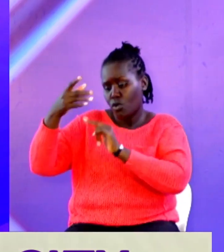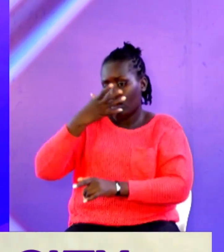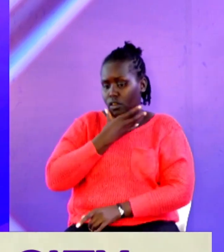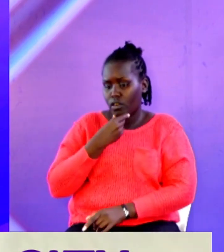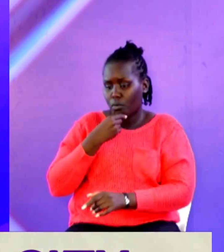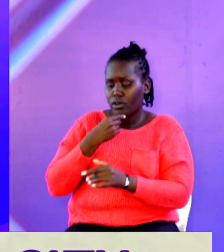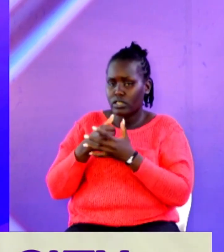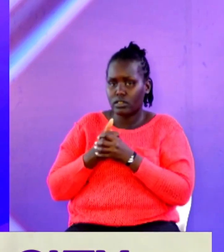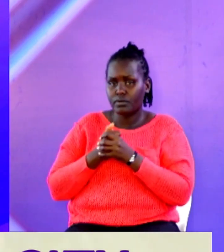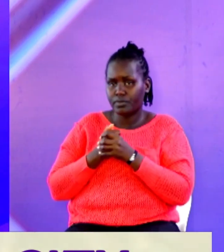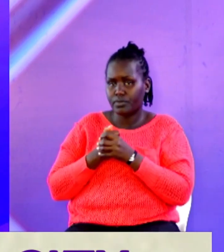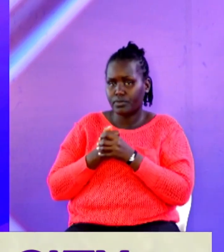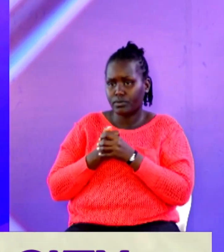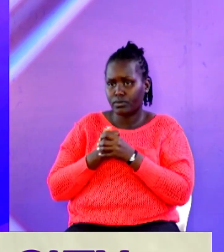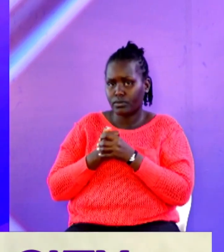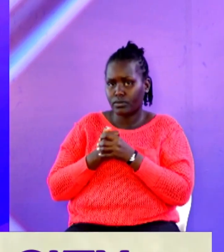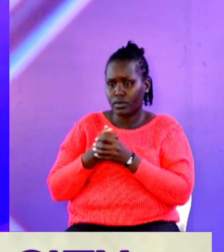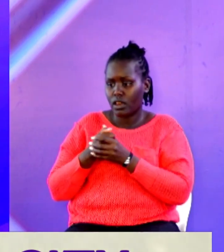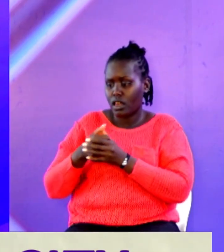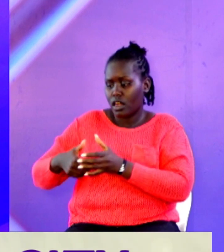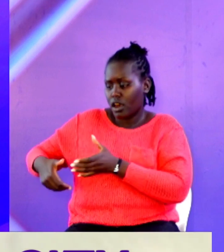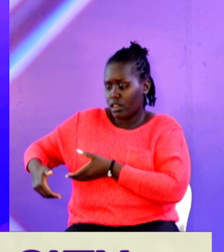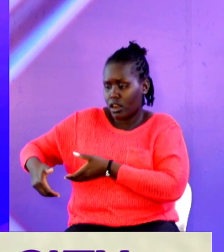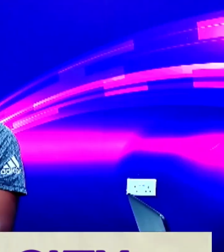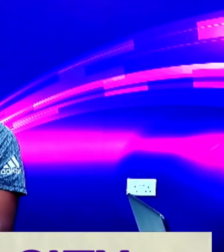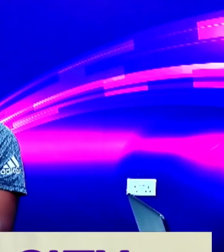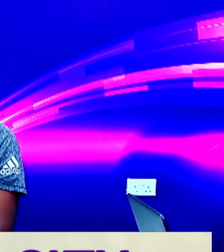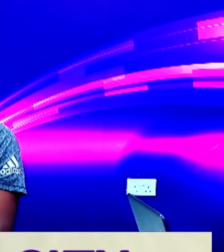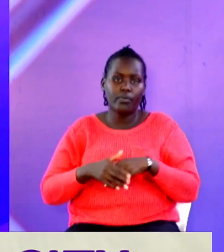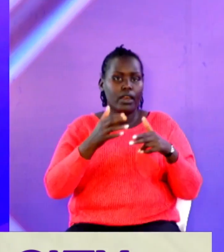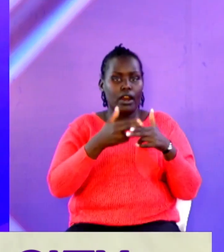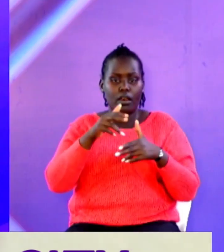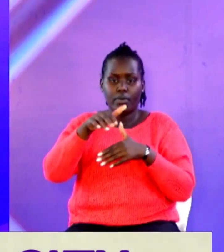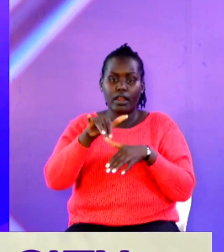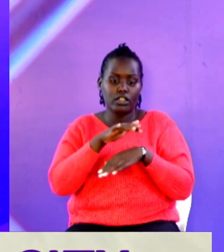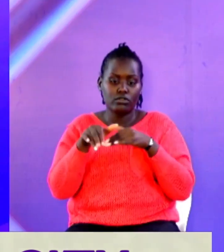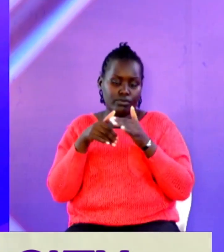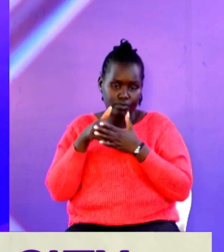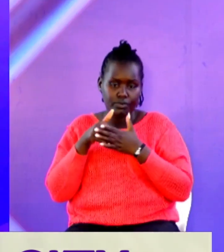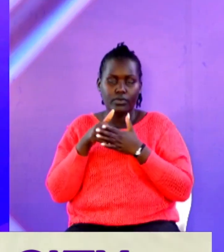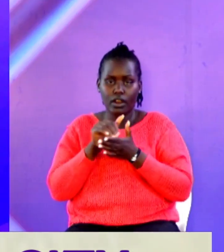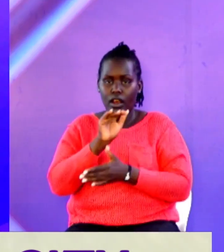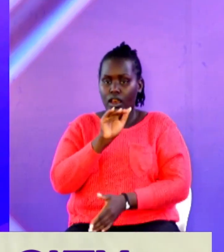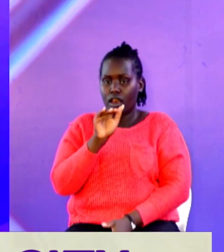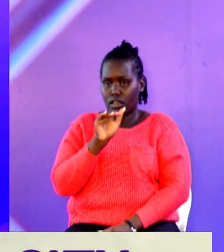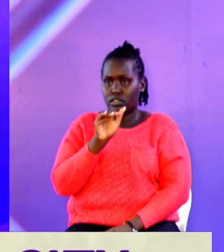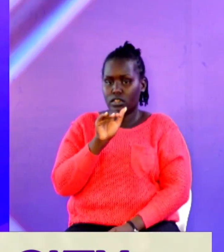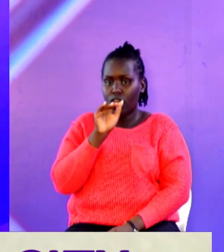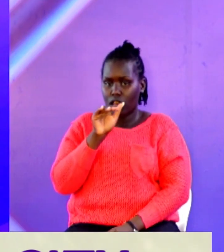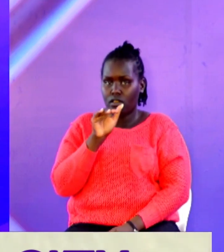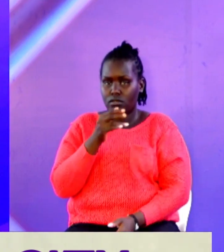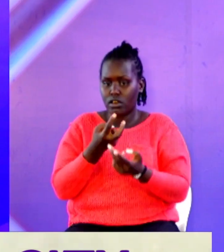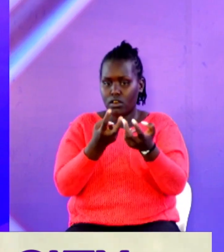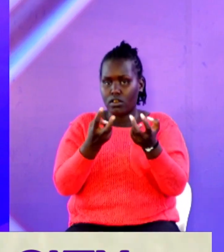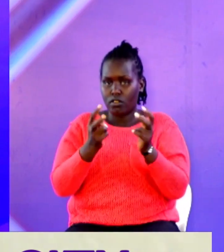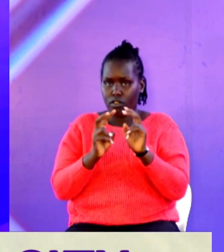7th side title. So that is it, and I request our viewer,